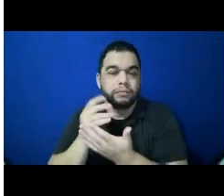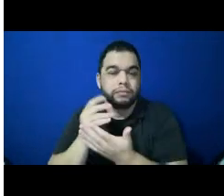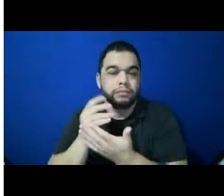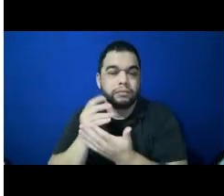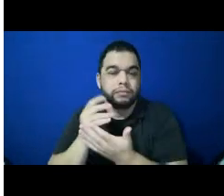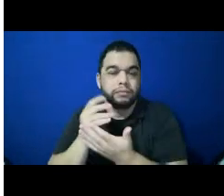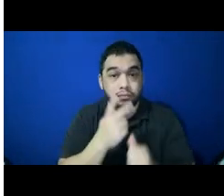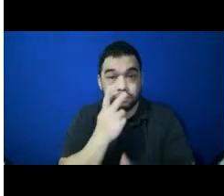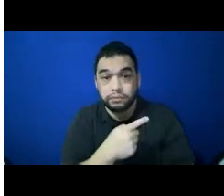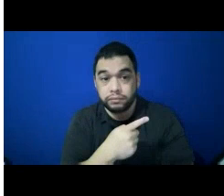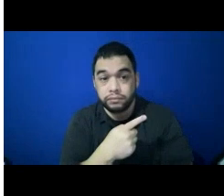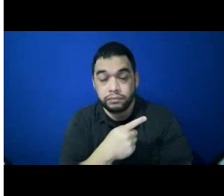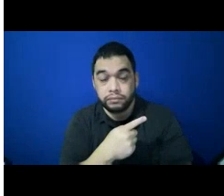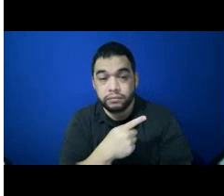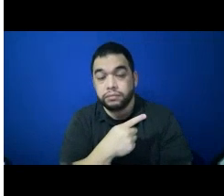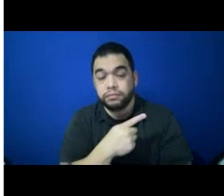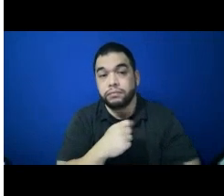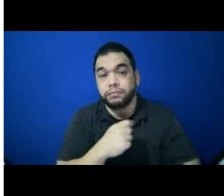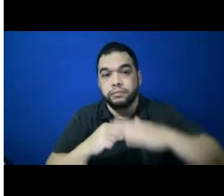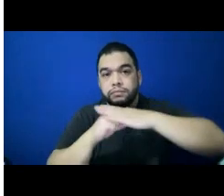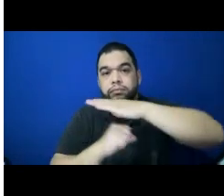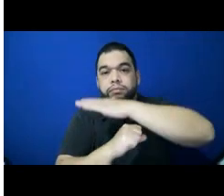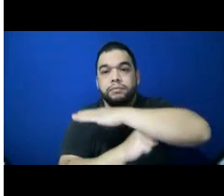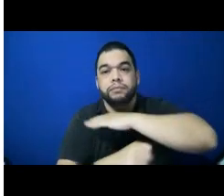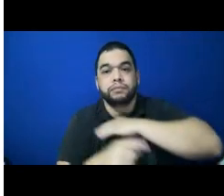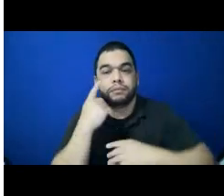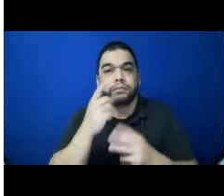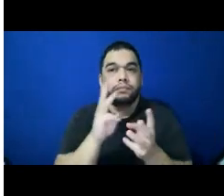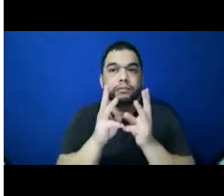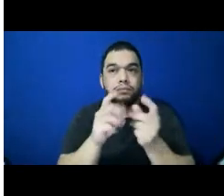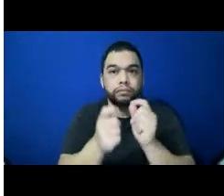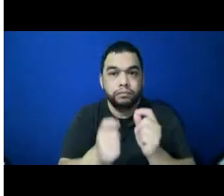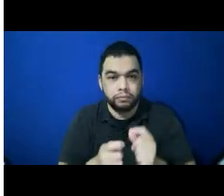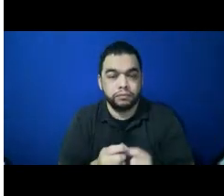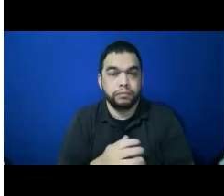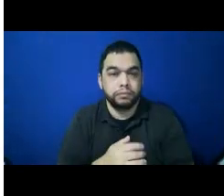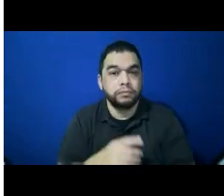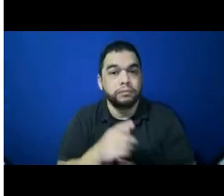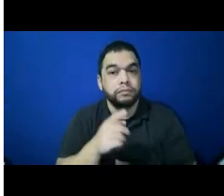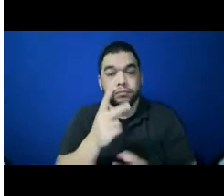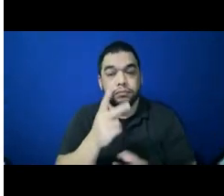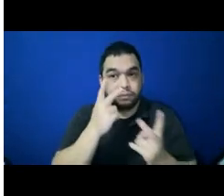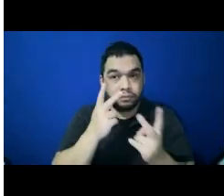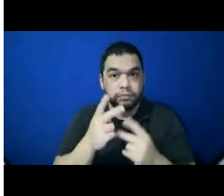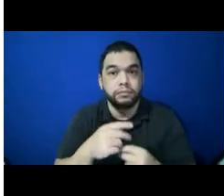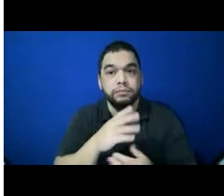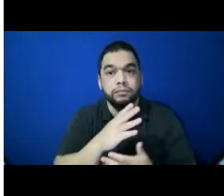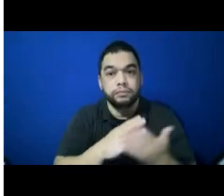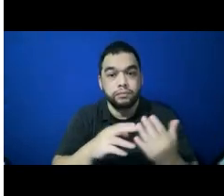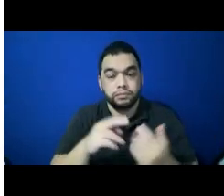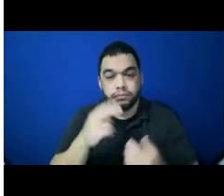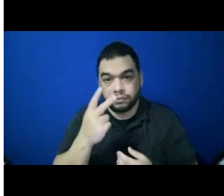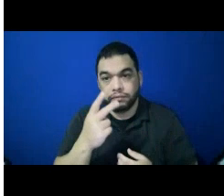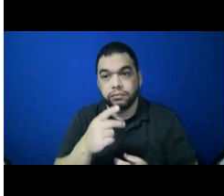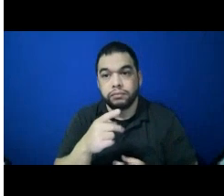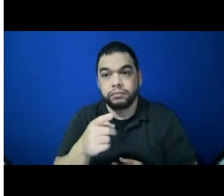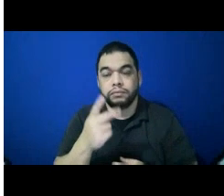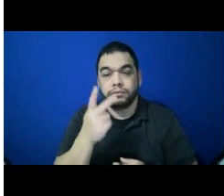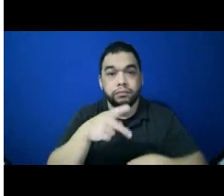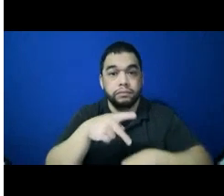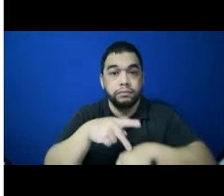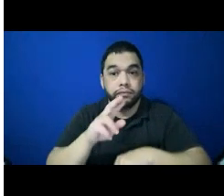that you can see here are the fundamentals of climate change. And that is followed by